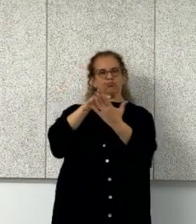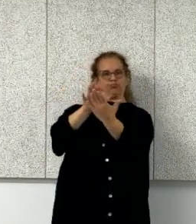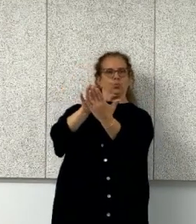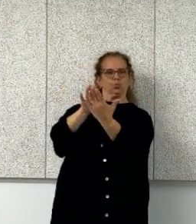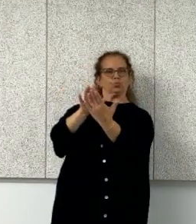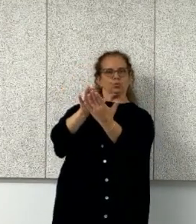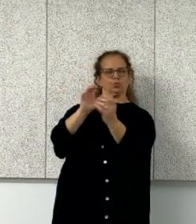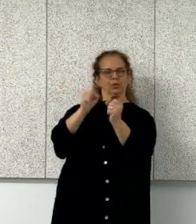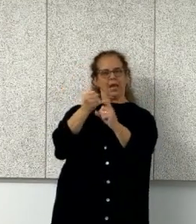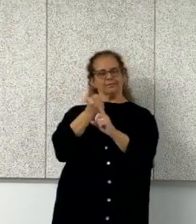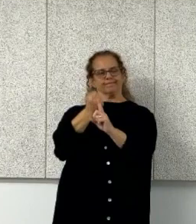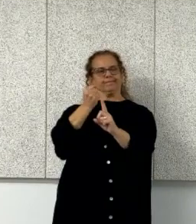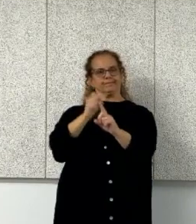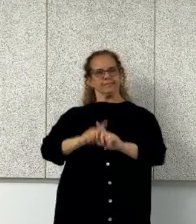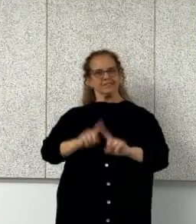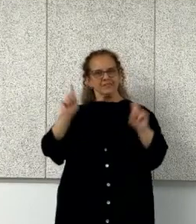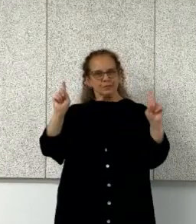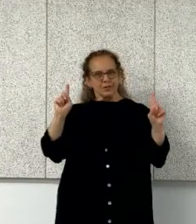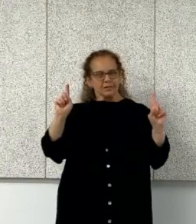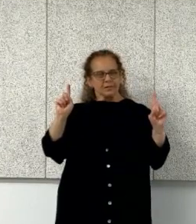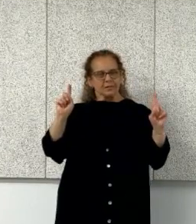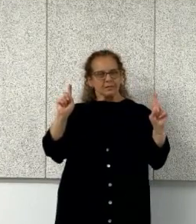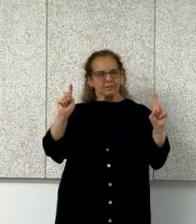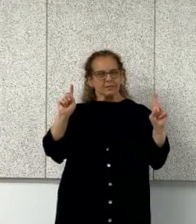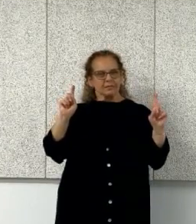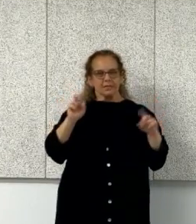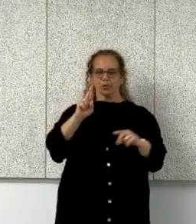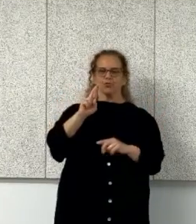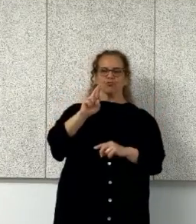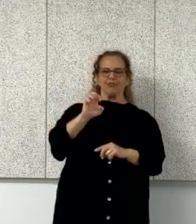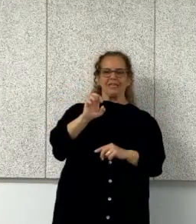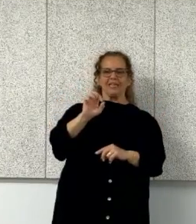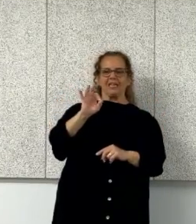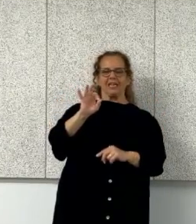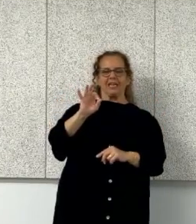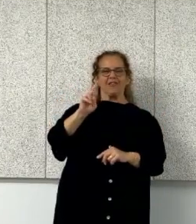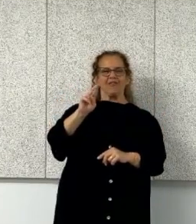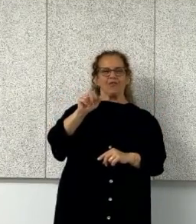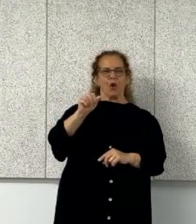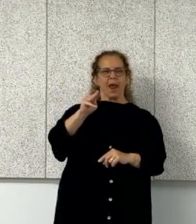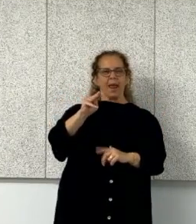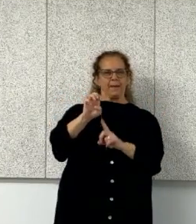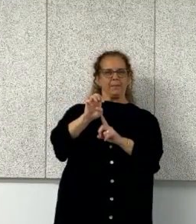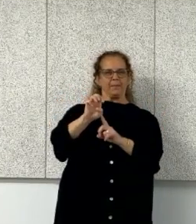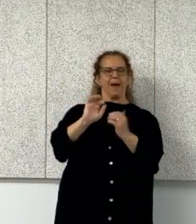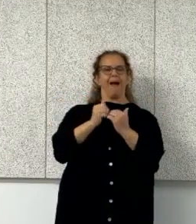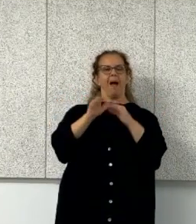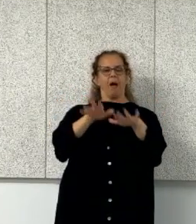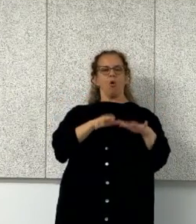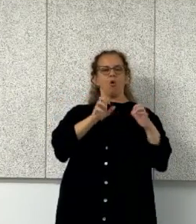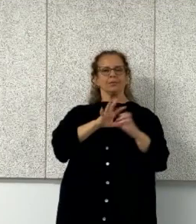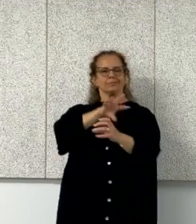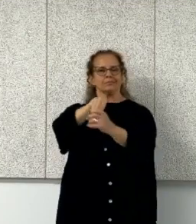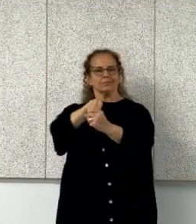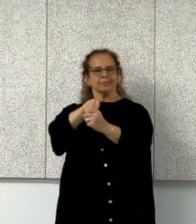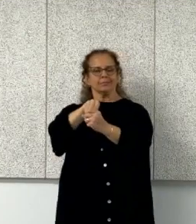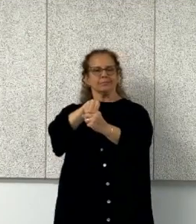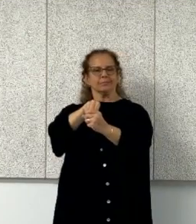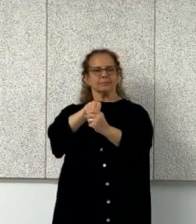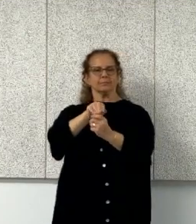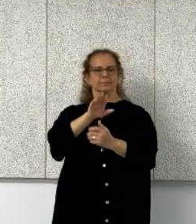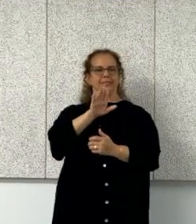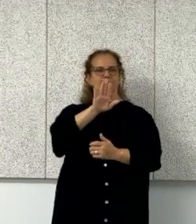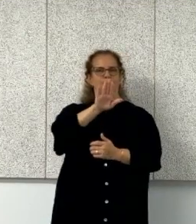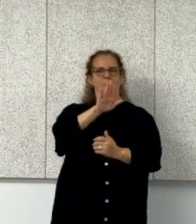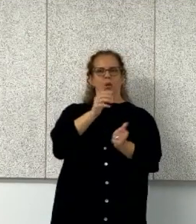really big difference in re kind of framing the way that audiences participate in your piece